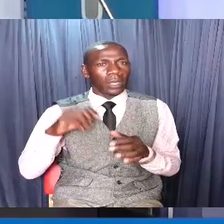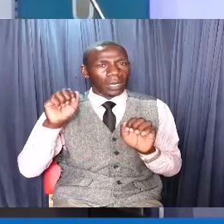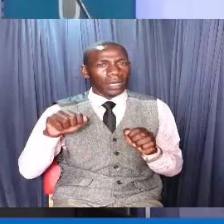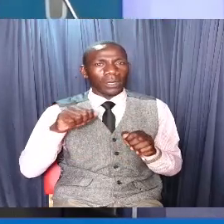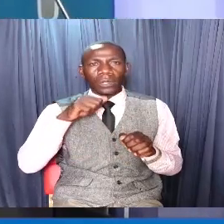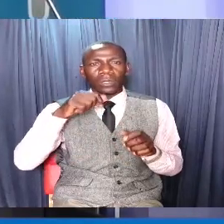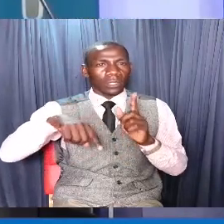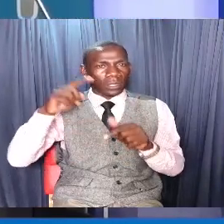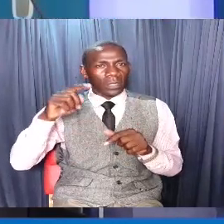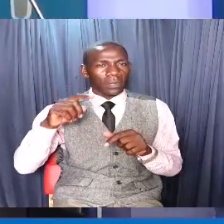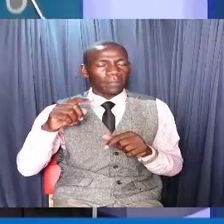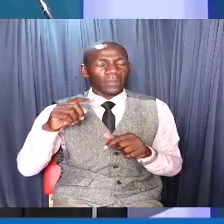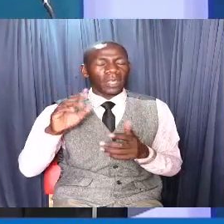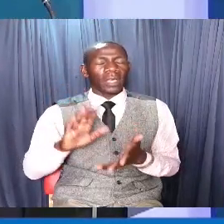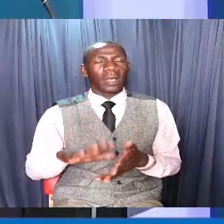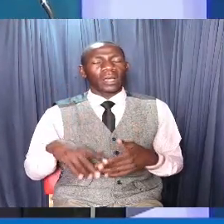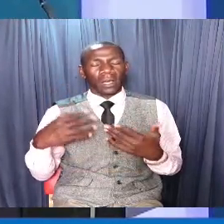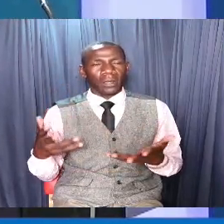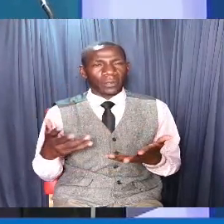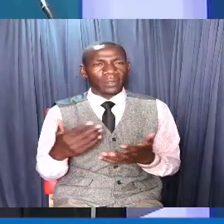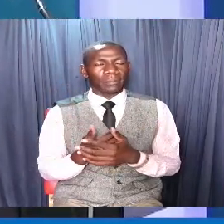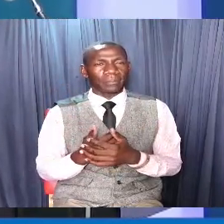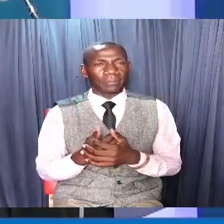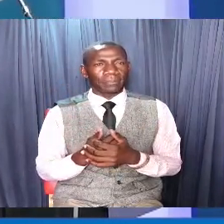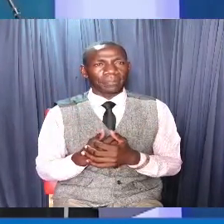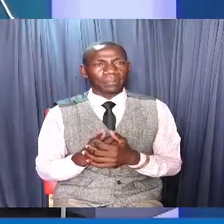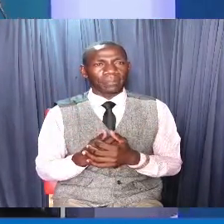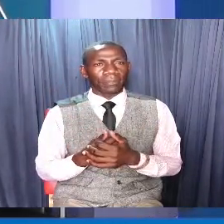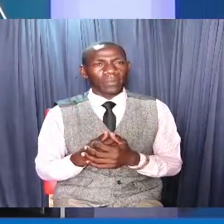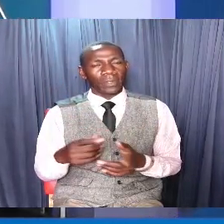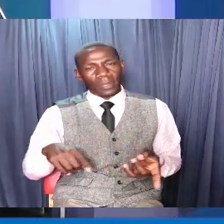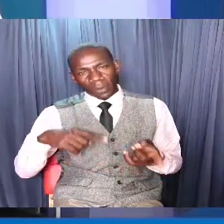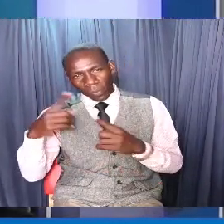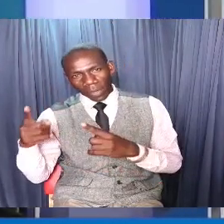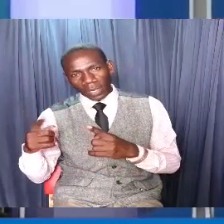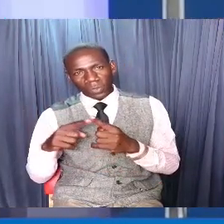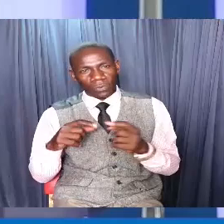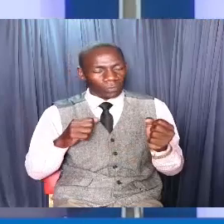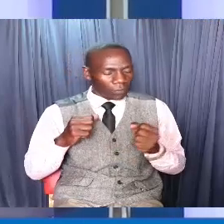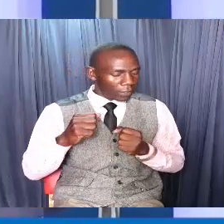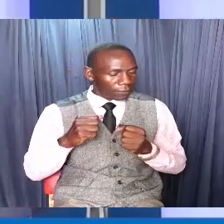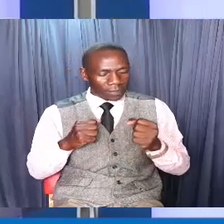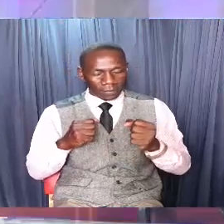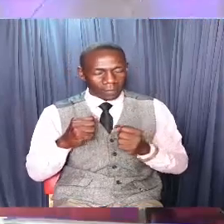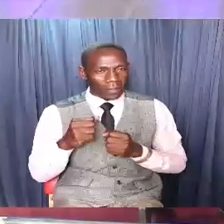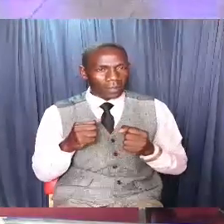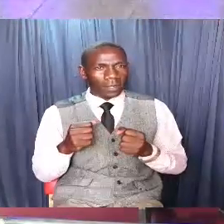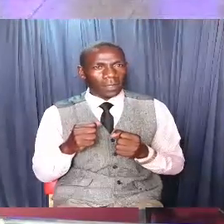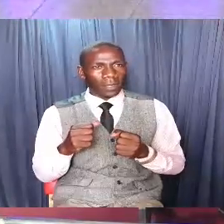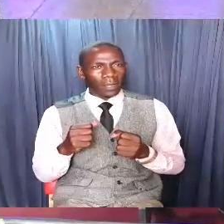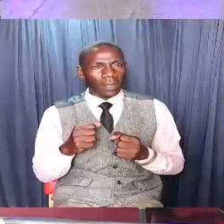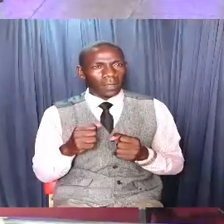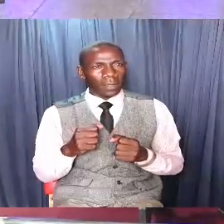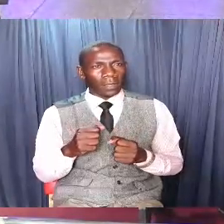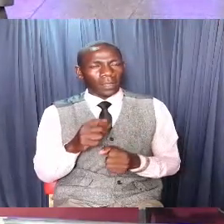utafaulu and you'll never succeed. Hallelujah. Hallelujah. Aya wakaenda vitani. Now they went to the war. Na yeye ni mjanja